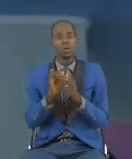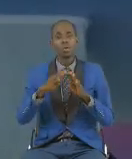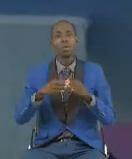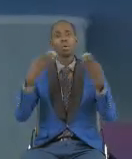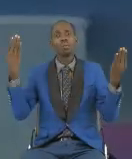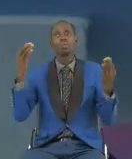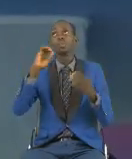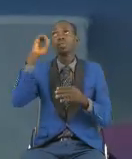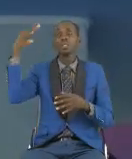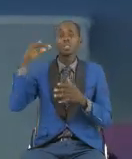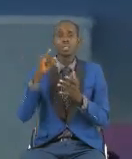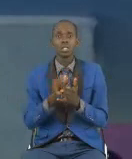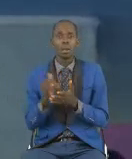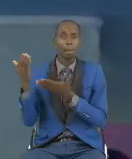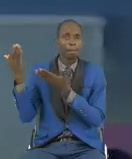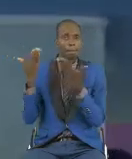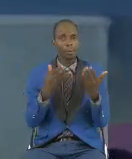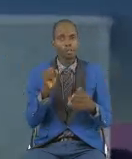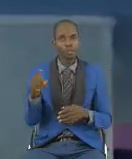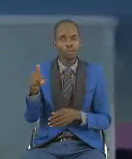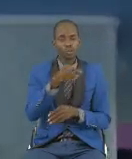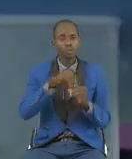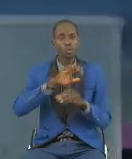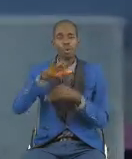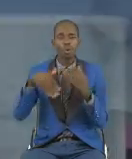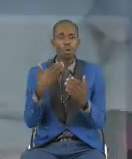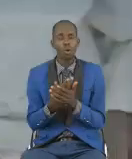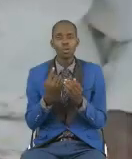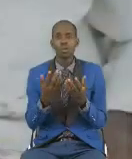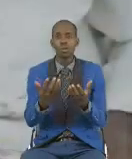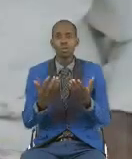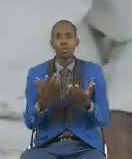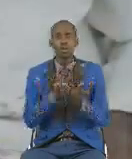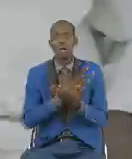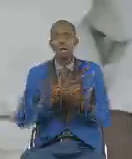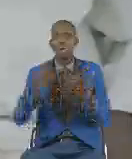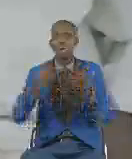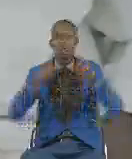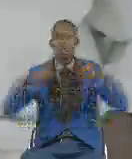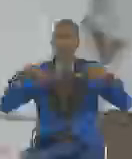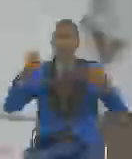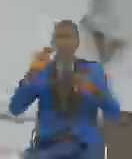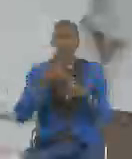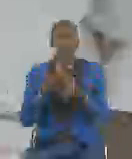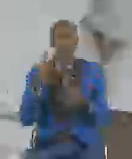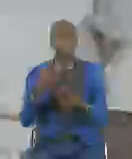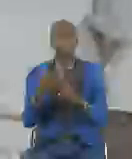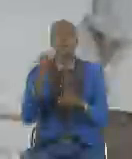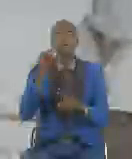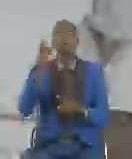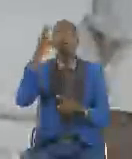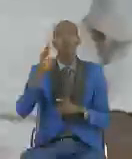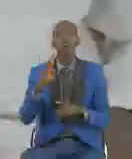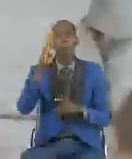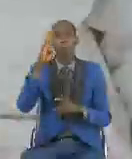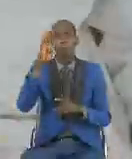you into all the desires and the declarations of the word of God by faith. We're brought